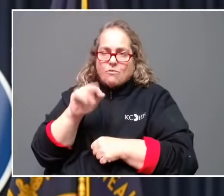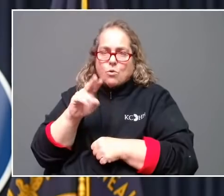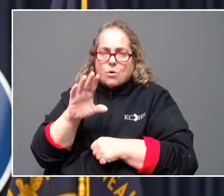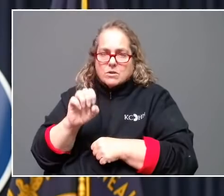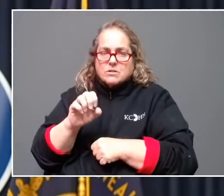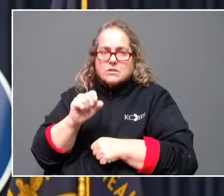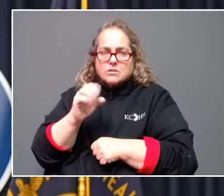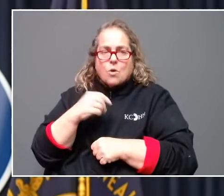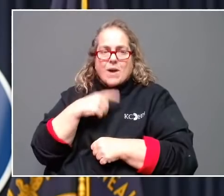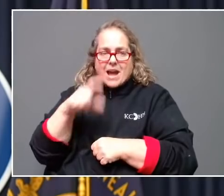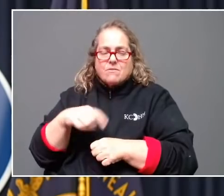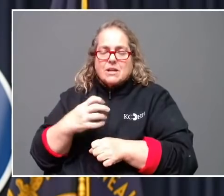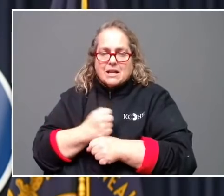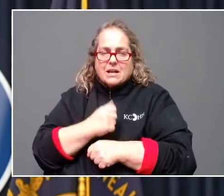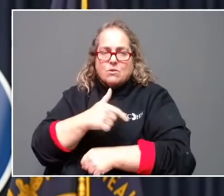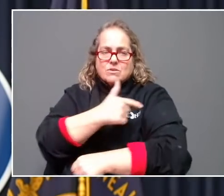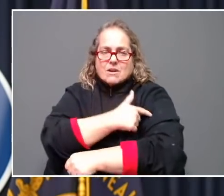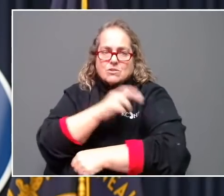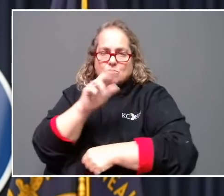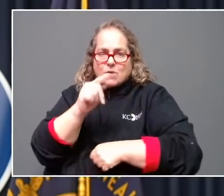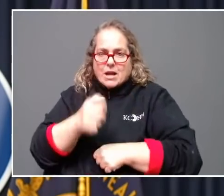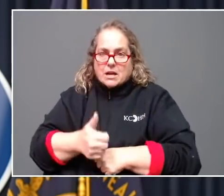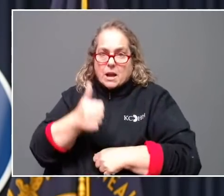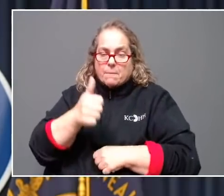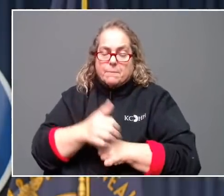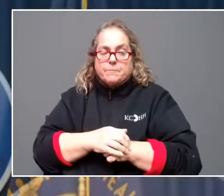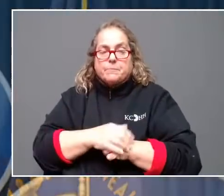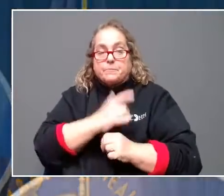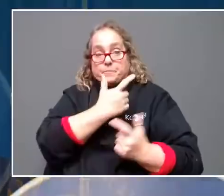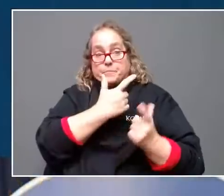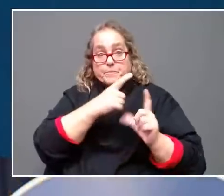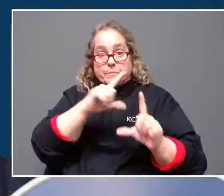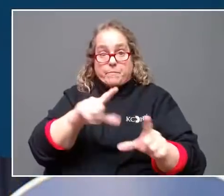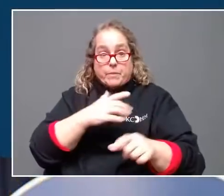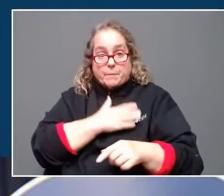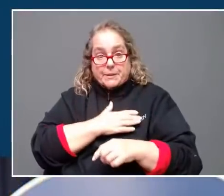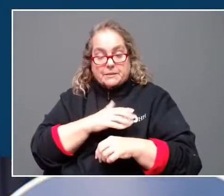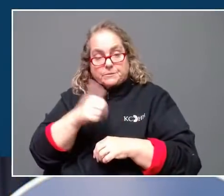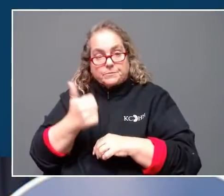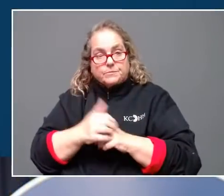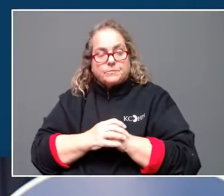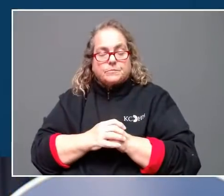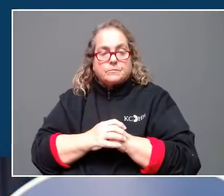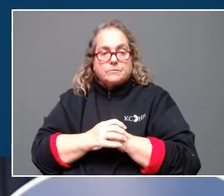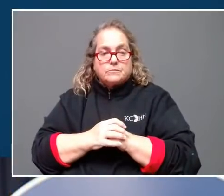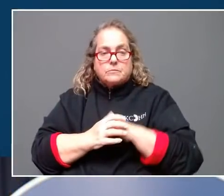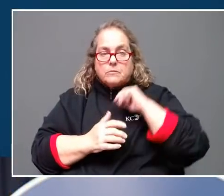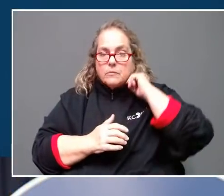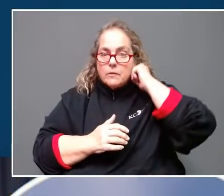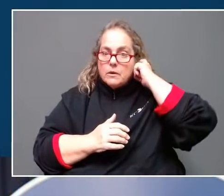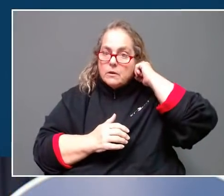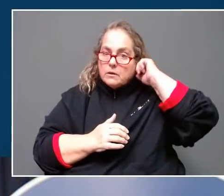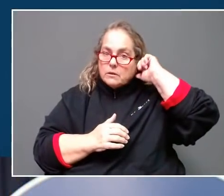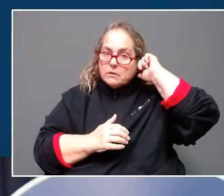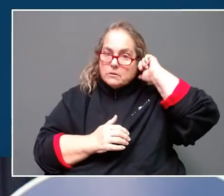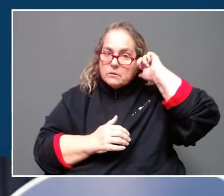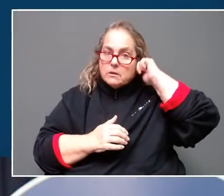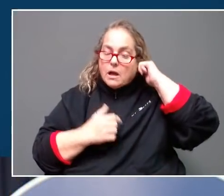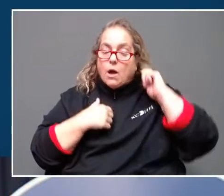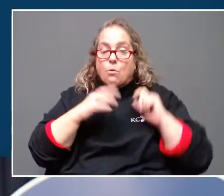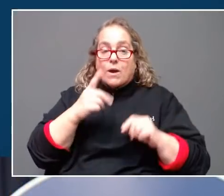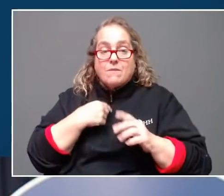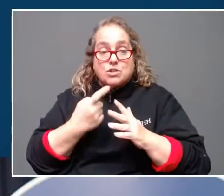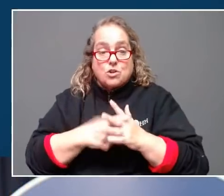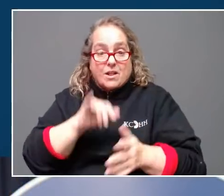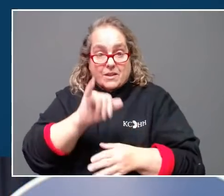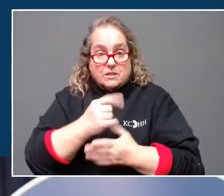up. If we could do the next slide, please, Scotty. This is where I would have typically started for this week. I've shown a slide like this 3